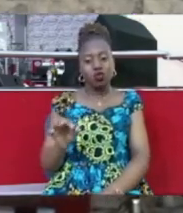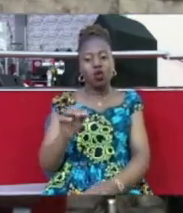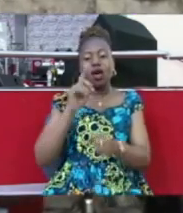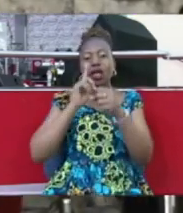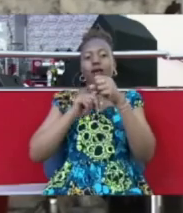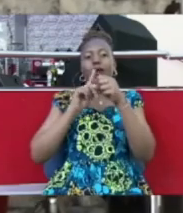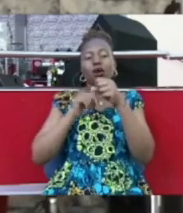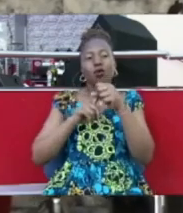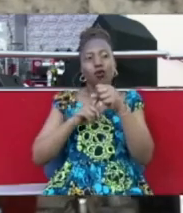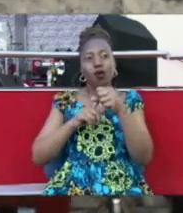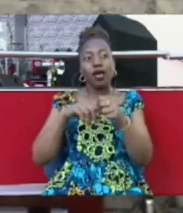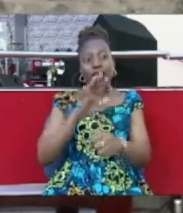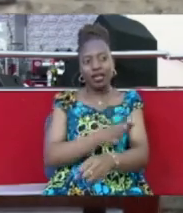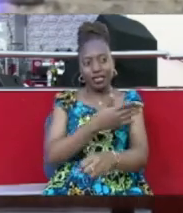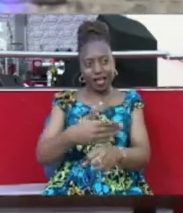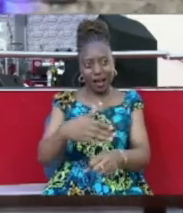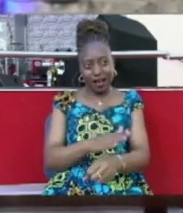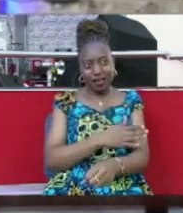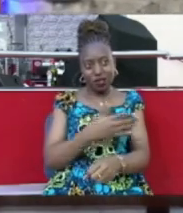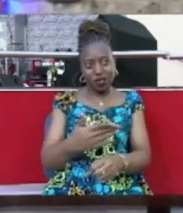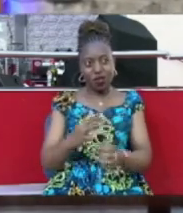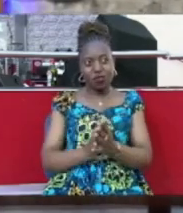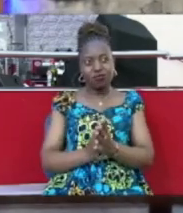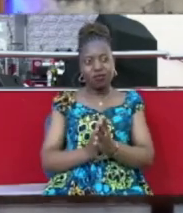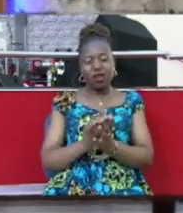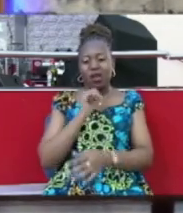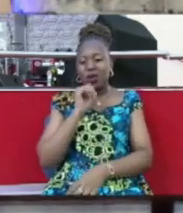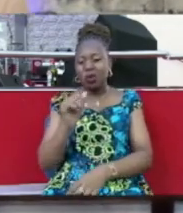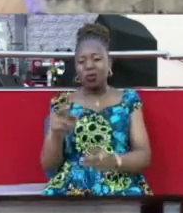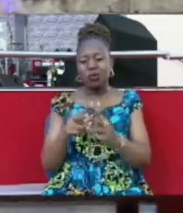Amazing Grace. Not with very many vocal